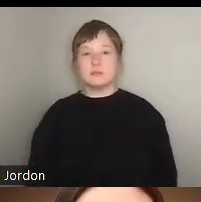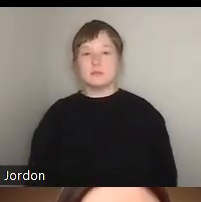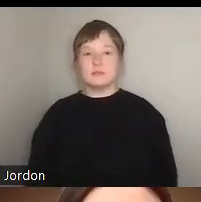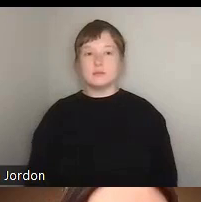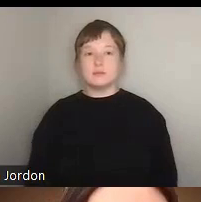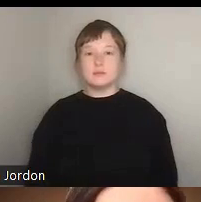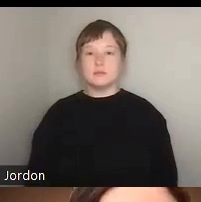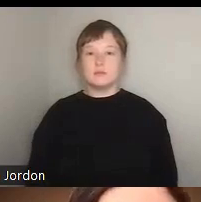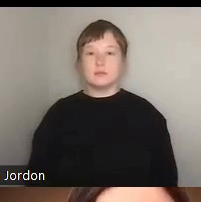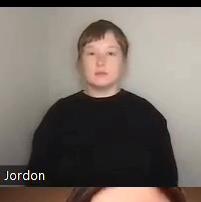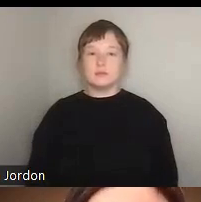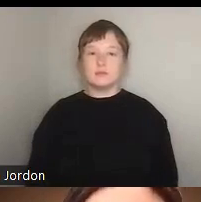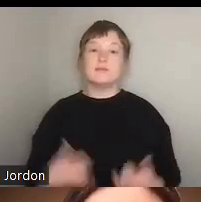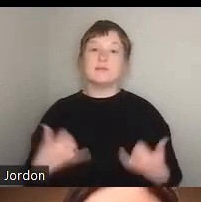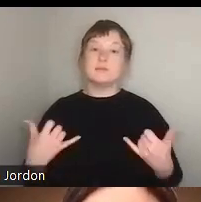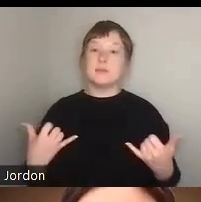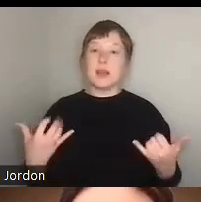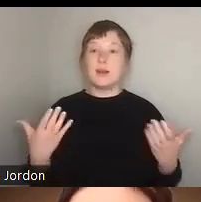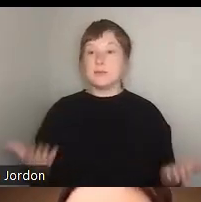Okay, here we are.